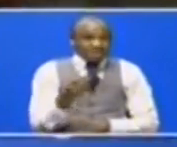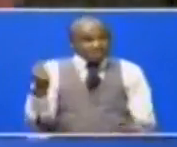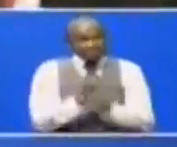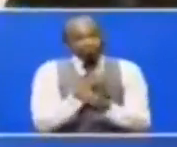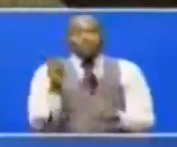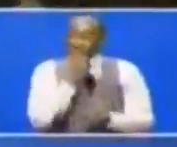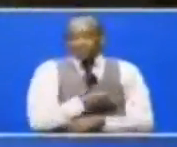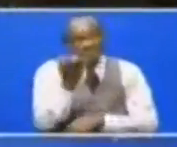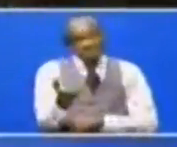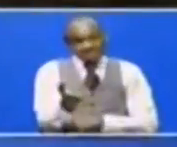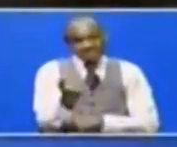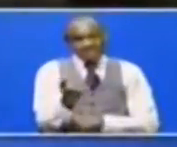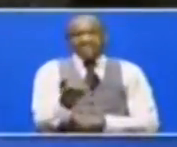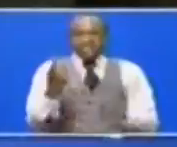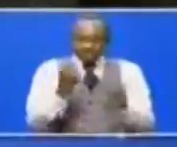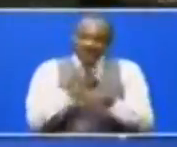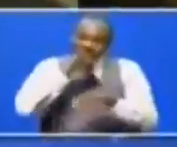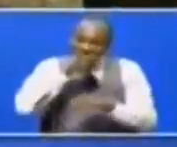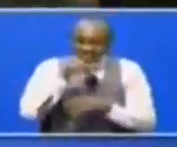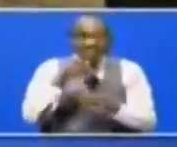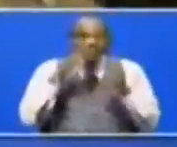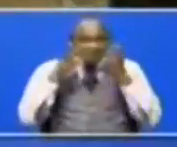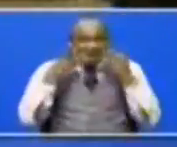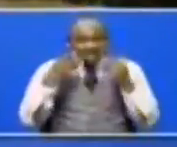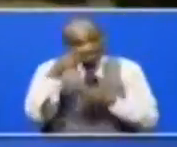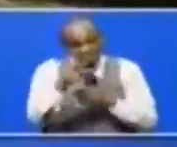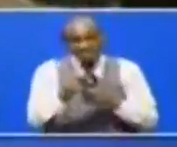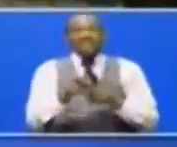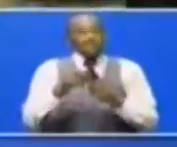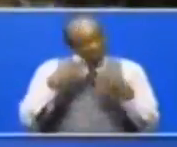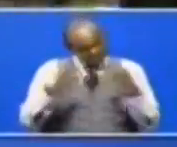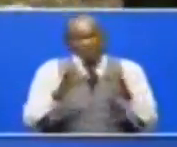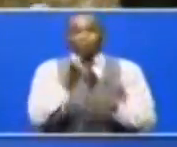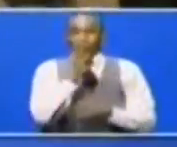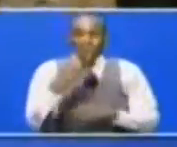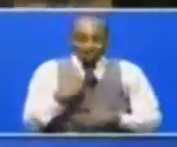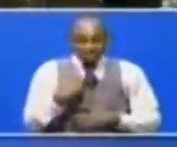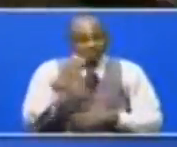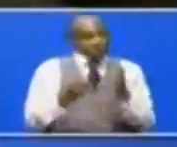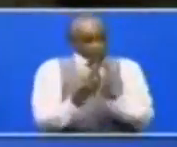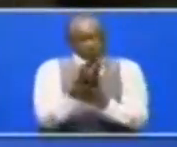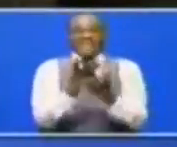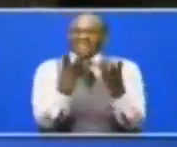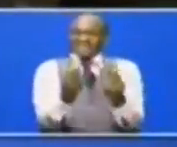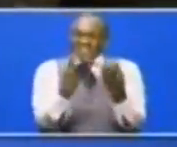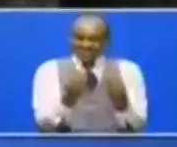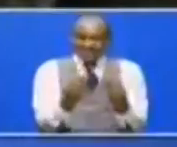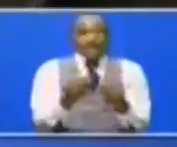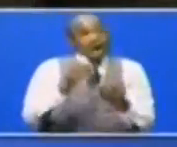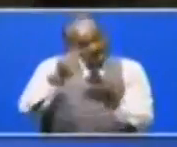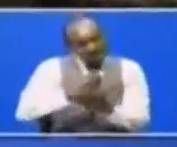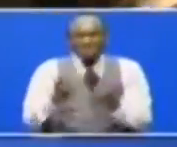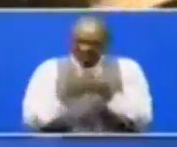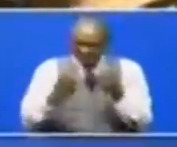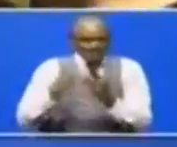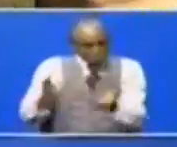tutamaliza. Most species of catfish are resilient and prolific freshwater fish. You can grow them easily and harvest them